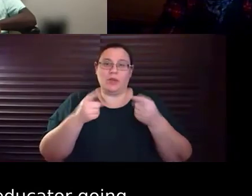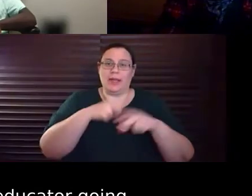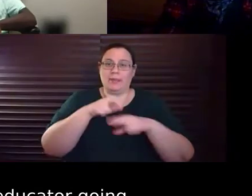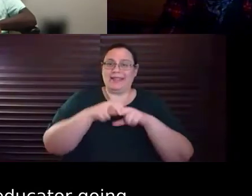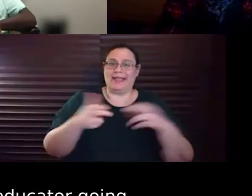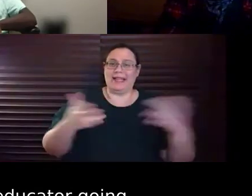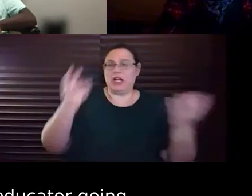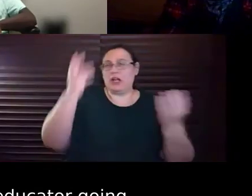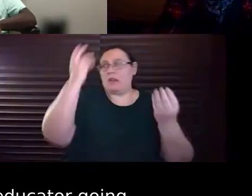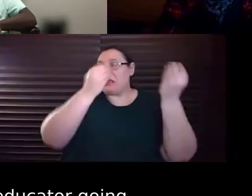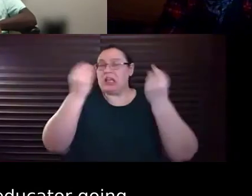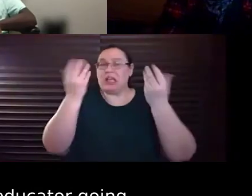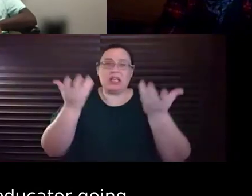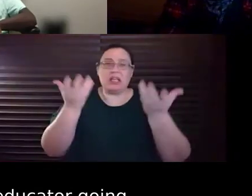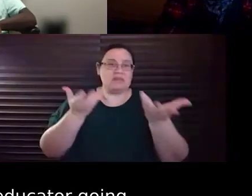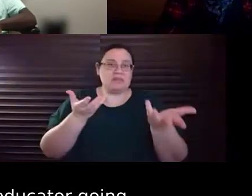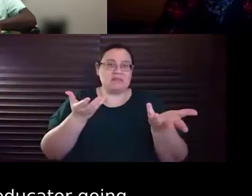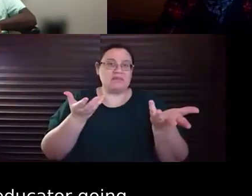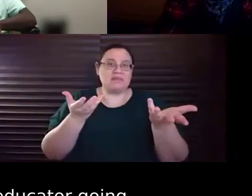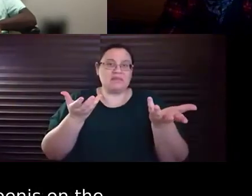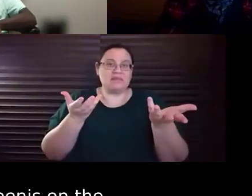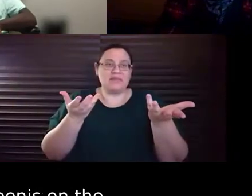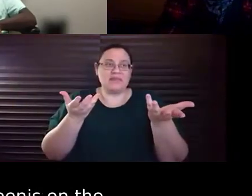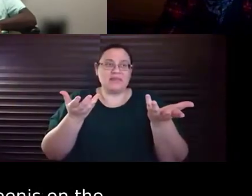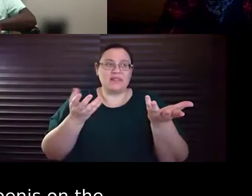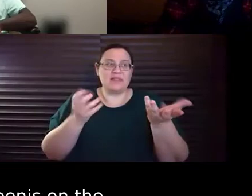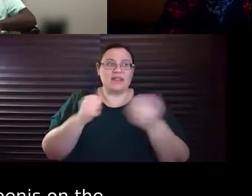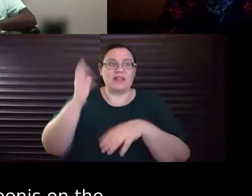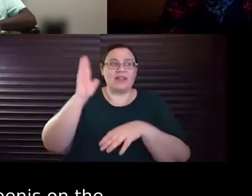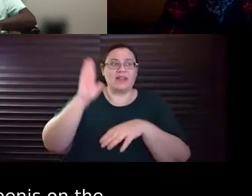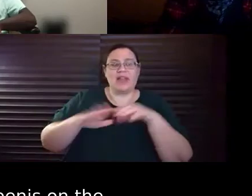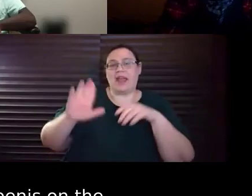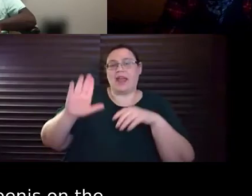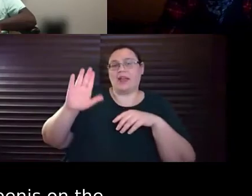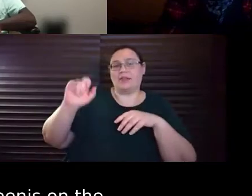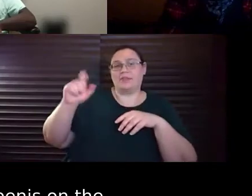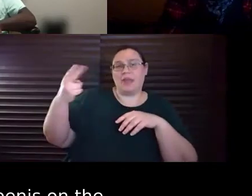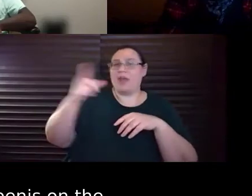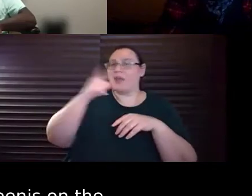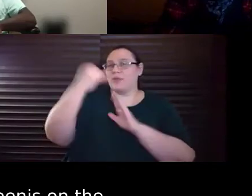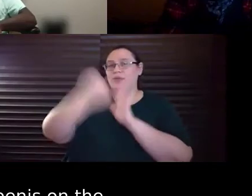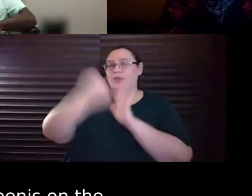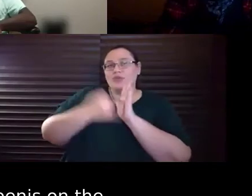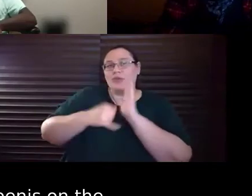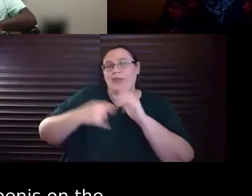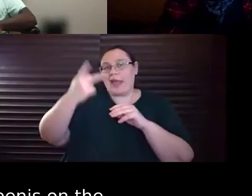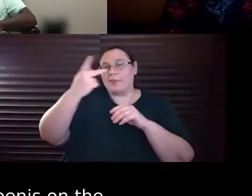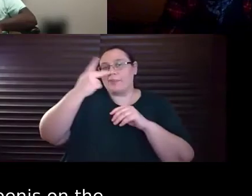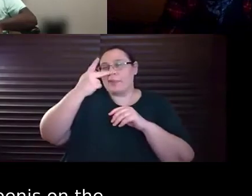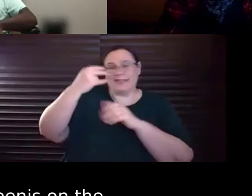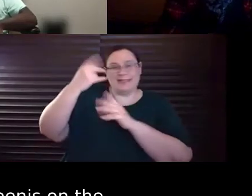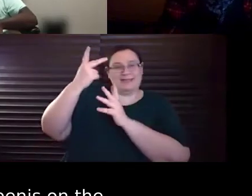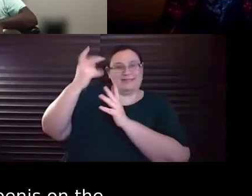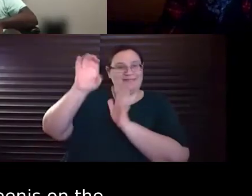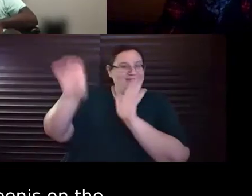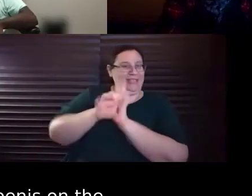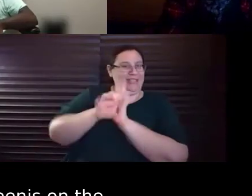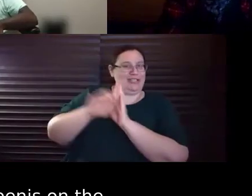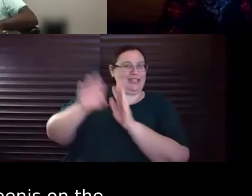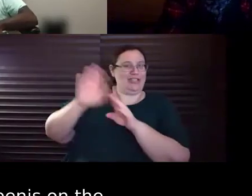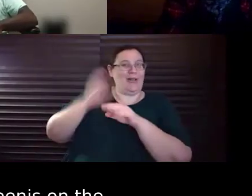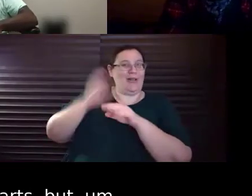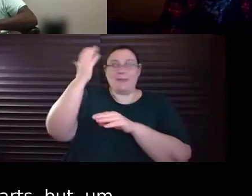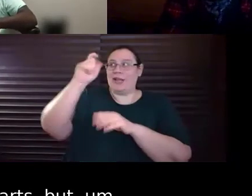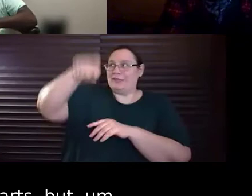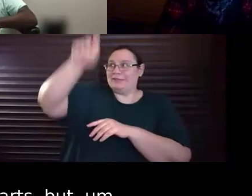it was except for Beth, she drew the penis on the mirror. That